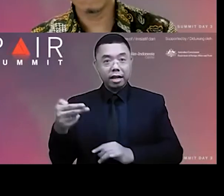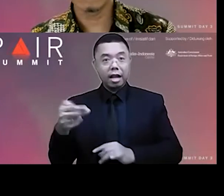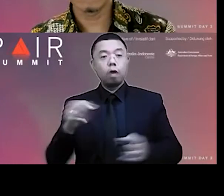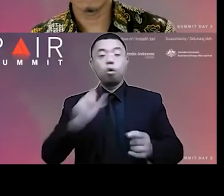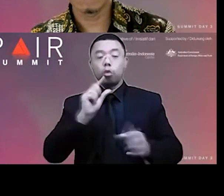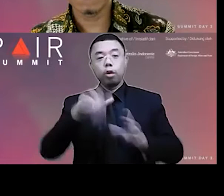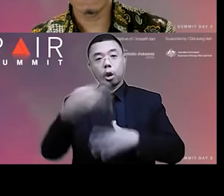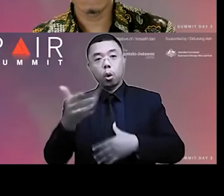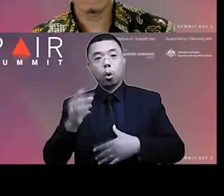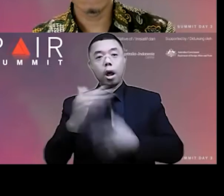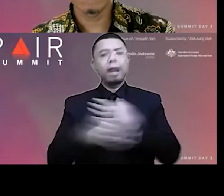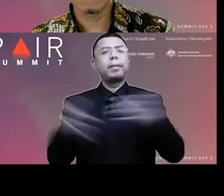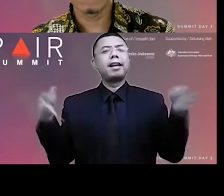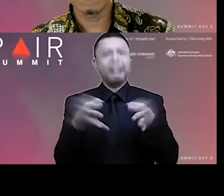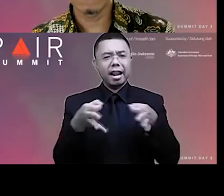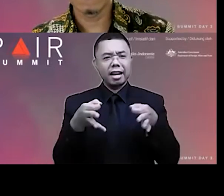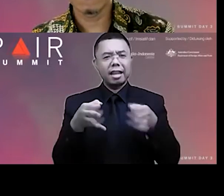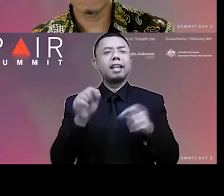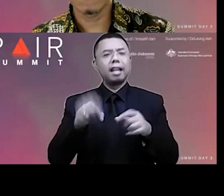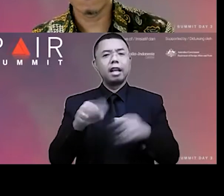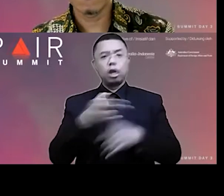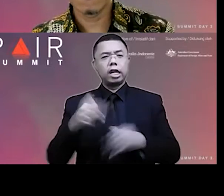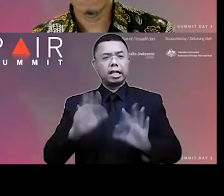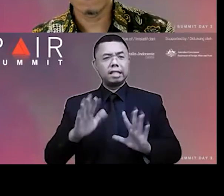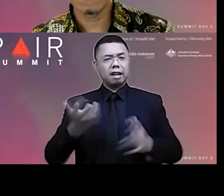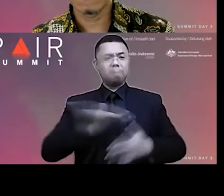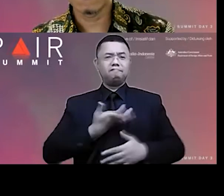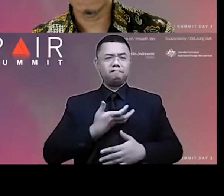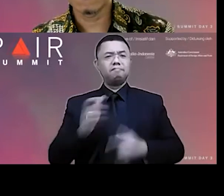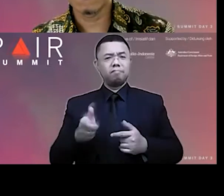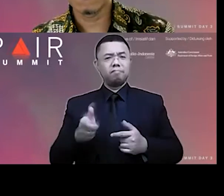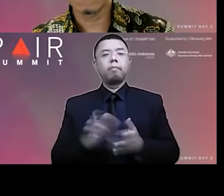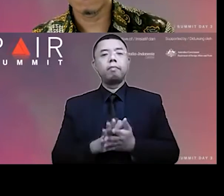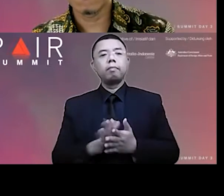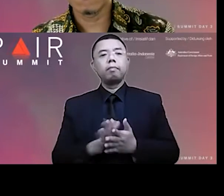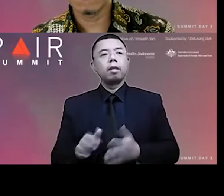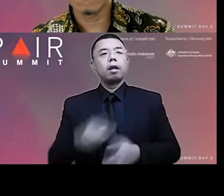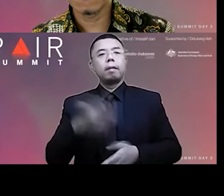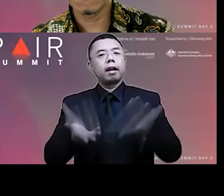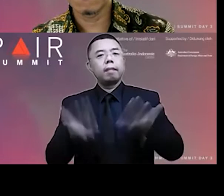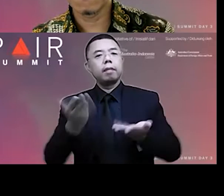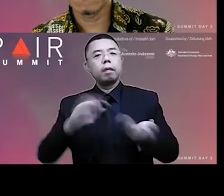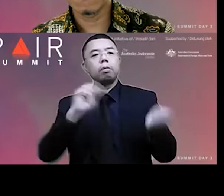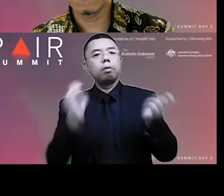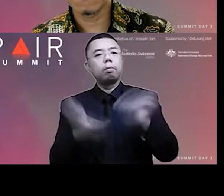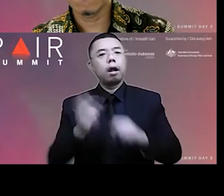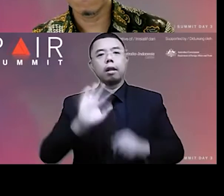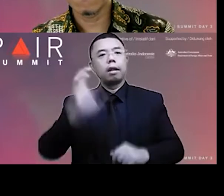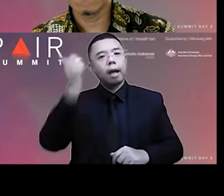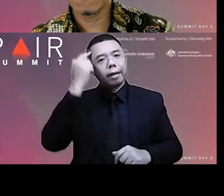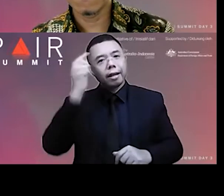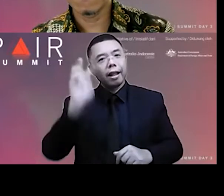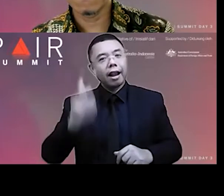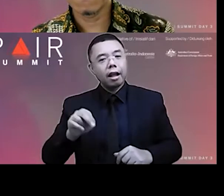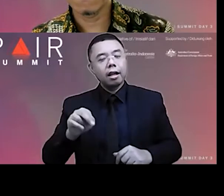attractive. But right now, people's consideration change. They are not thinking about the most beautiful beach or the